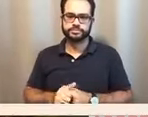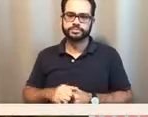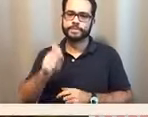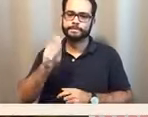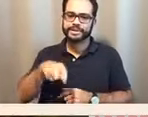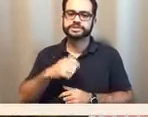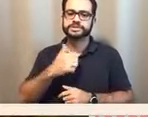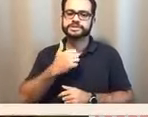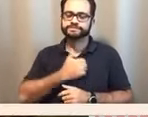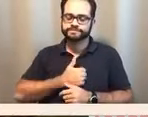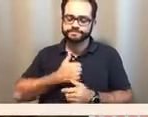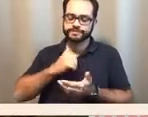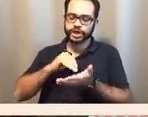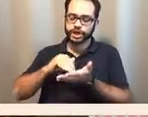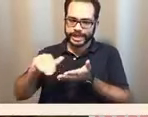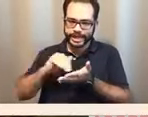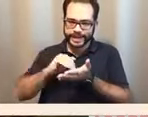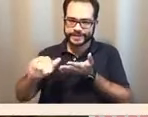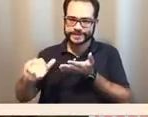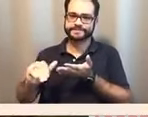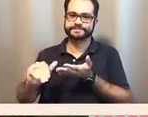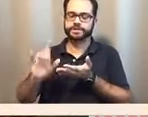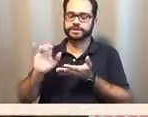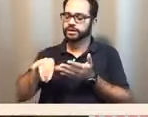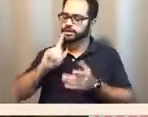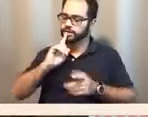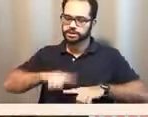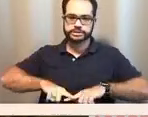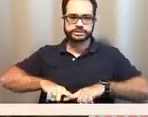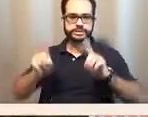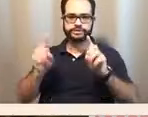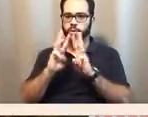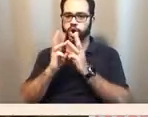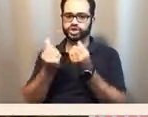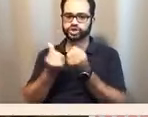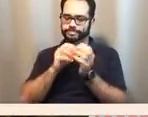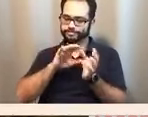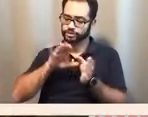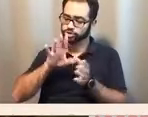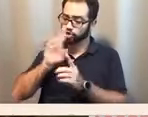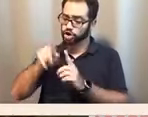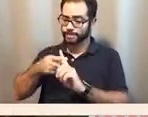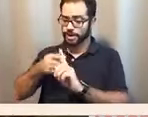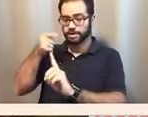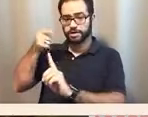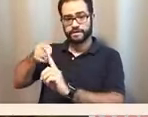Forgiveness. That's a whole different workshop when you talk about forgiveness. G.